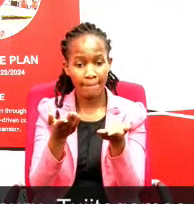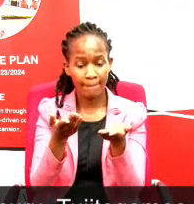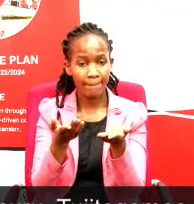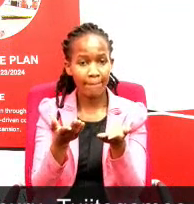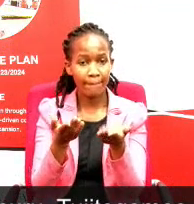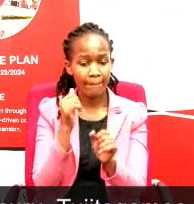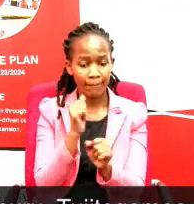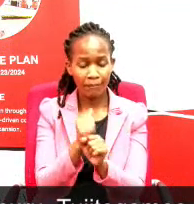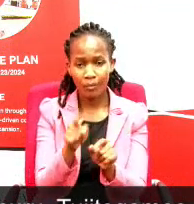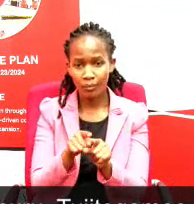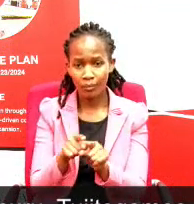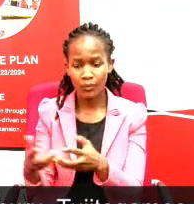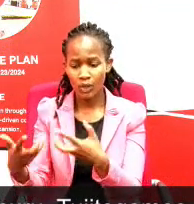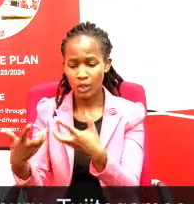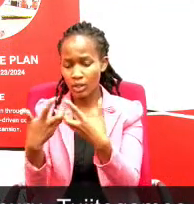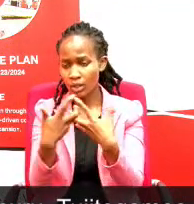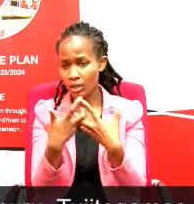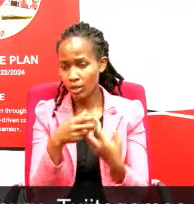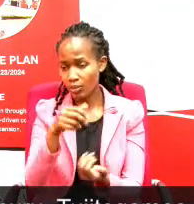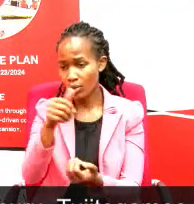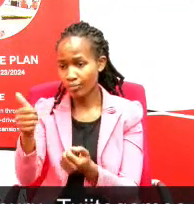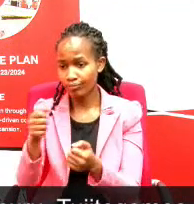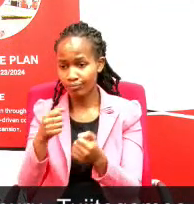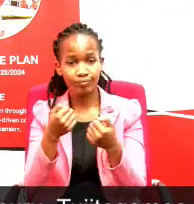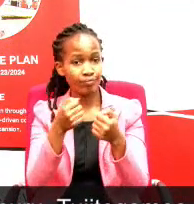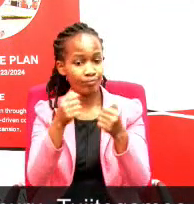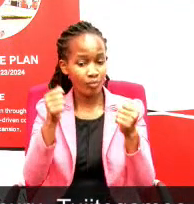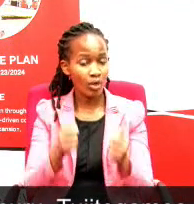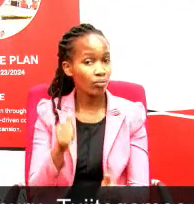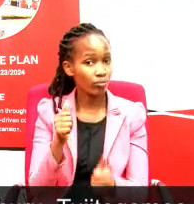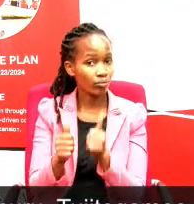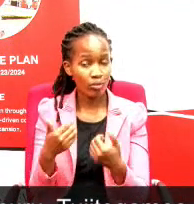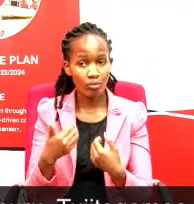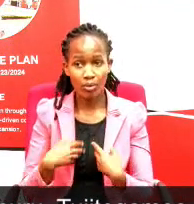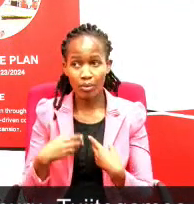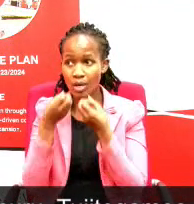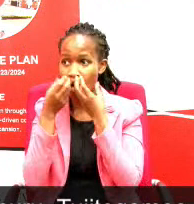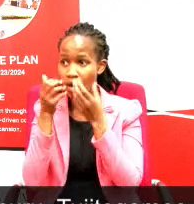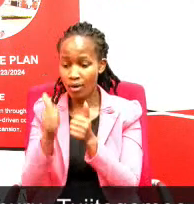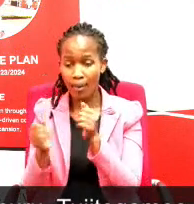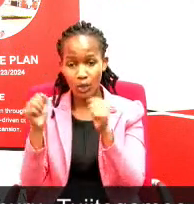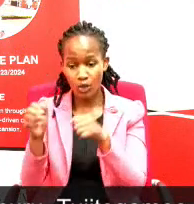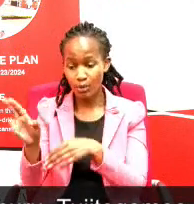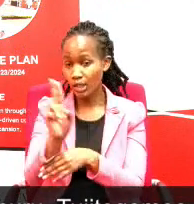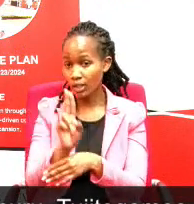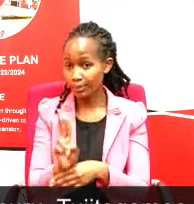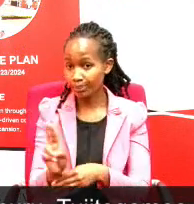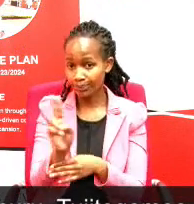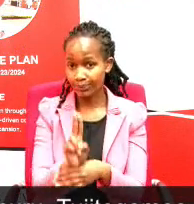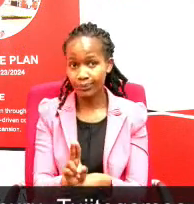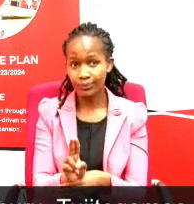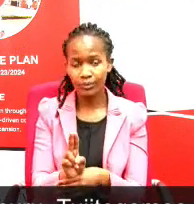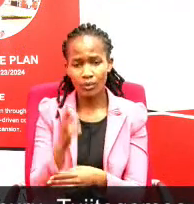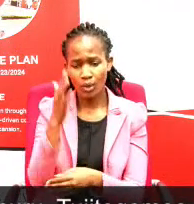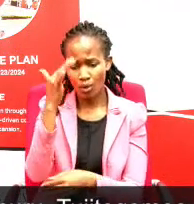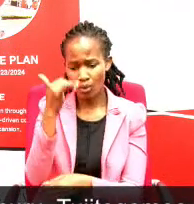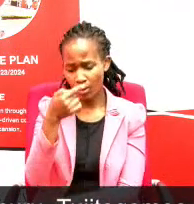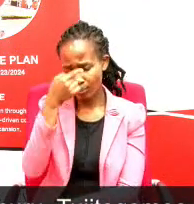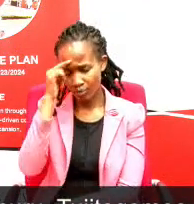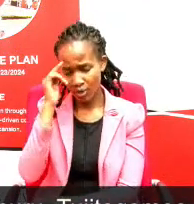to integrate with other systems that may have information that we can use for the purposes